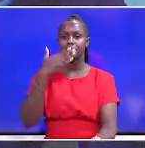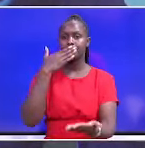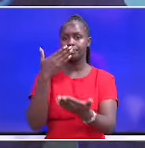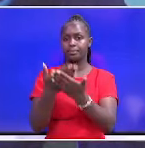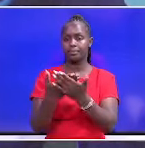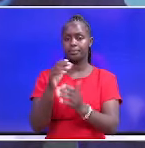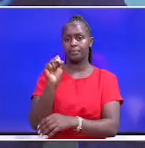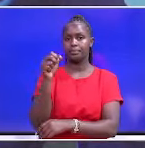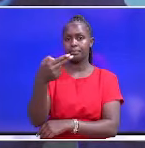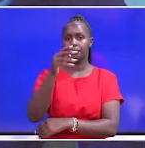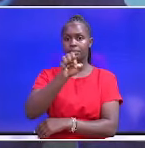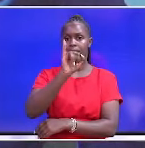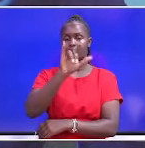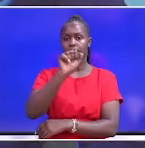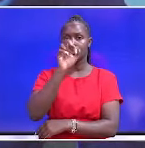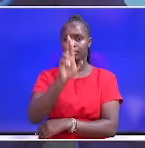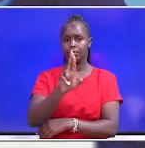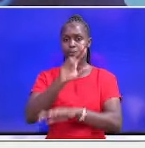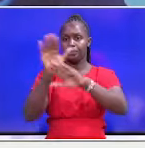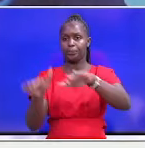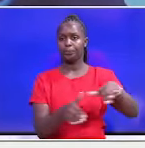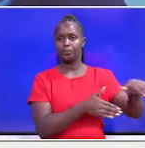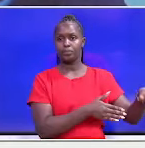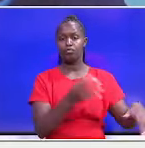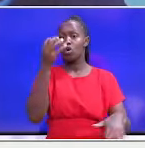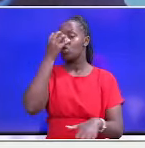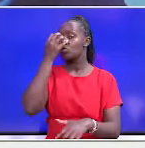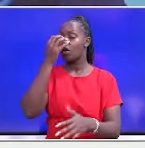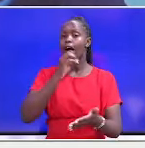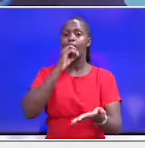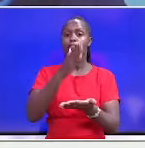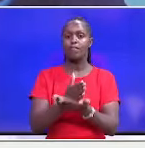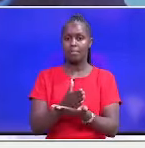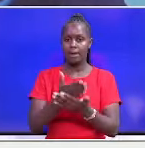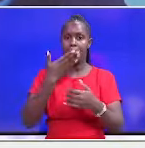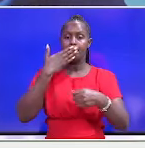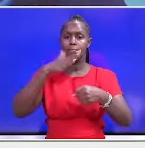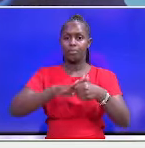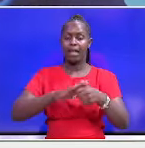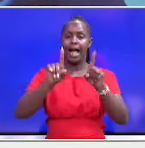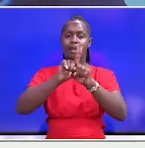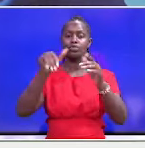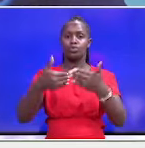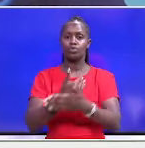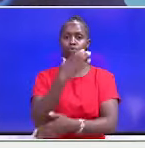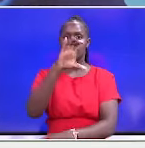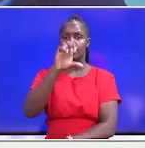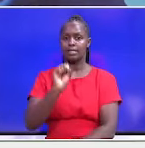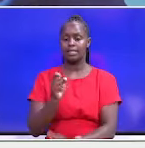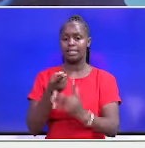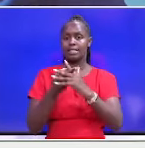That. In other news, President William Ruto has affirmed his commitment as his new cabinet starts its